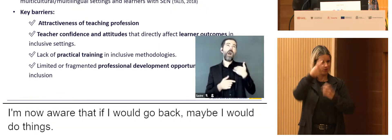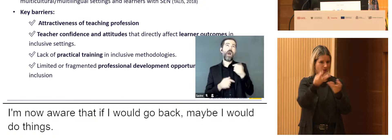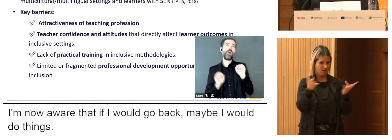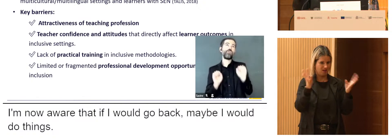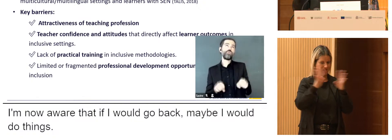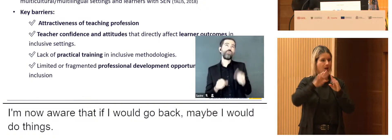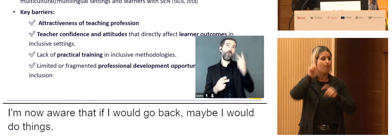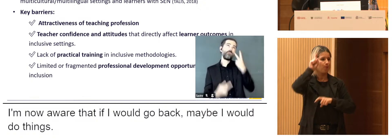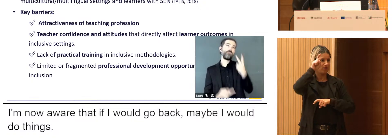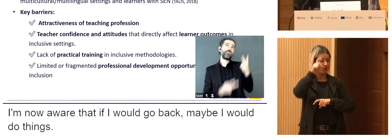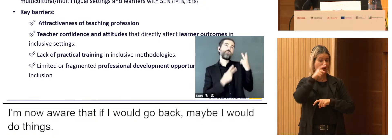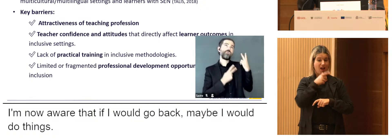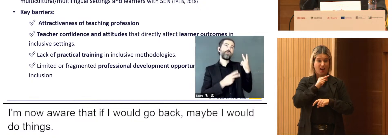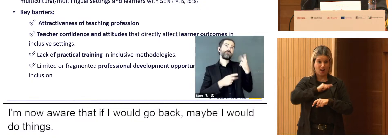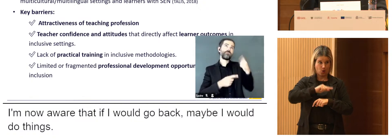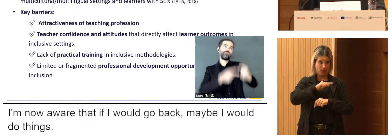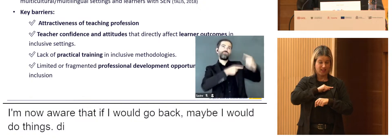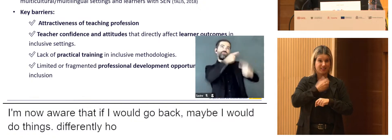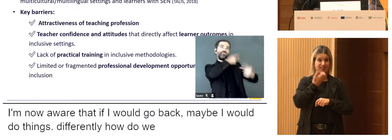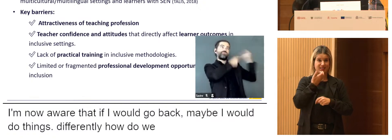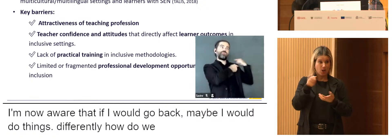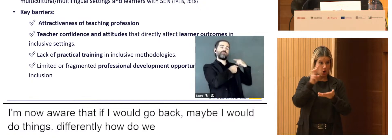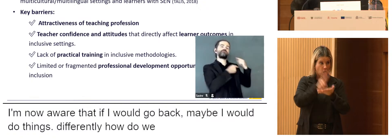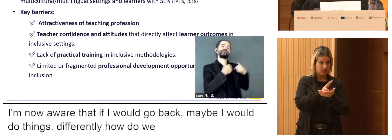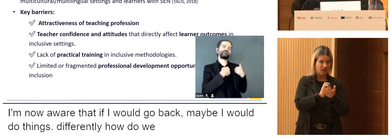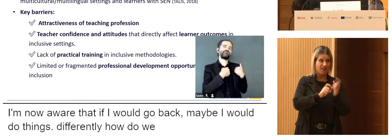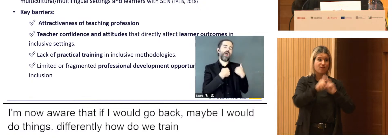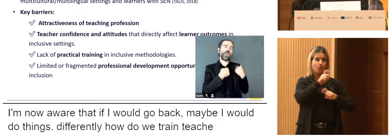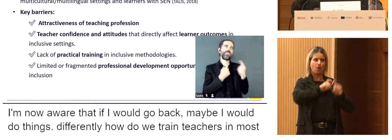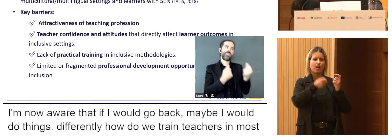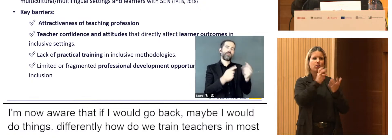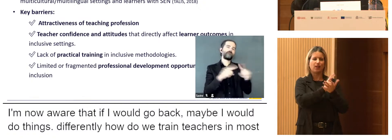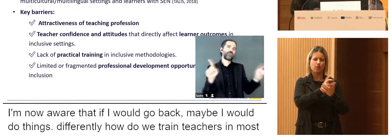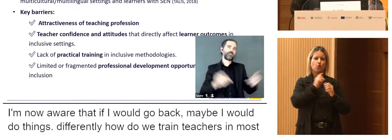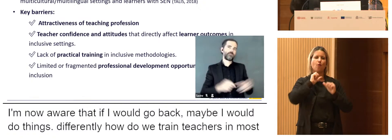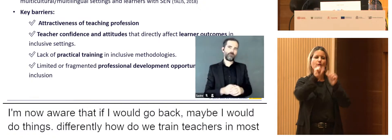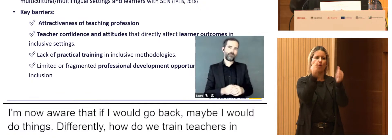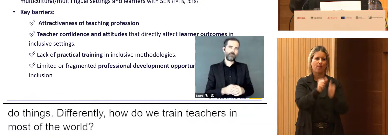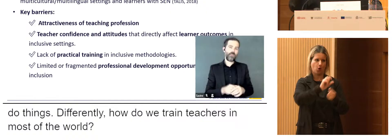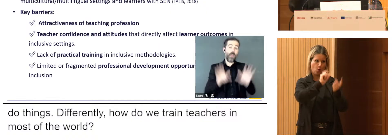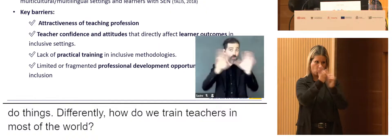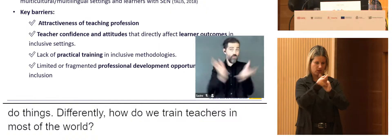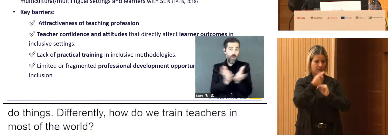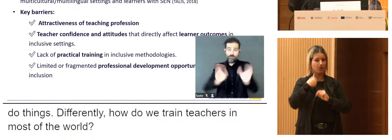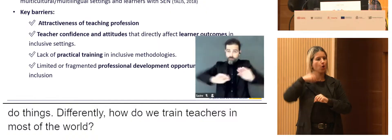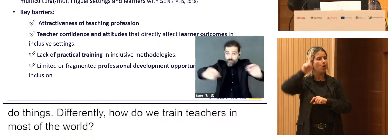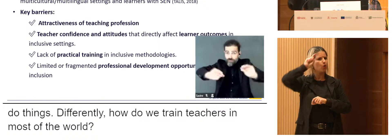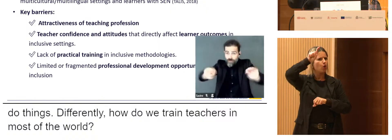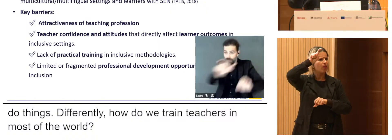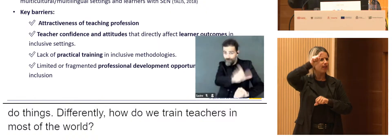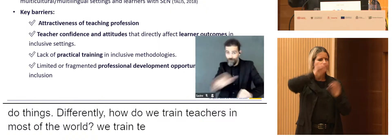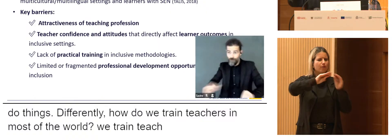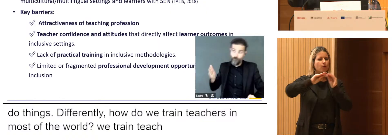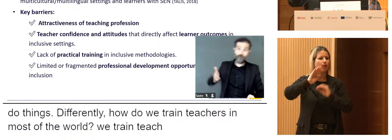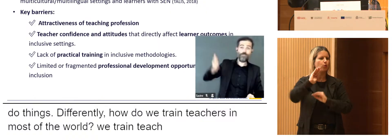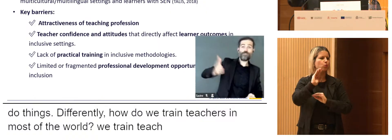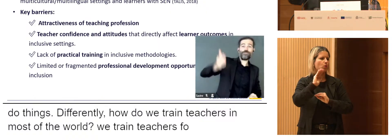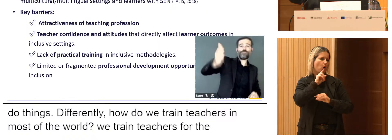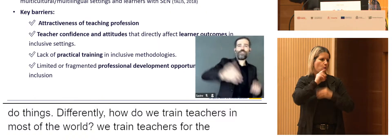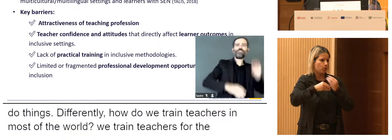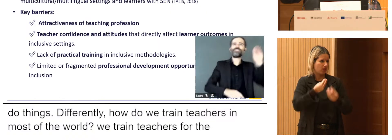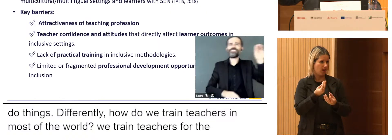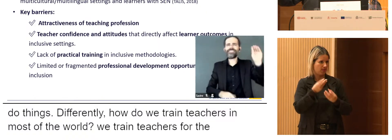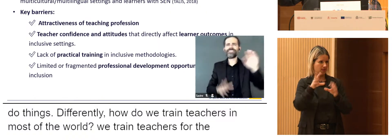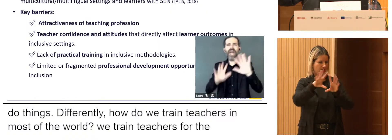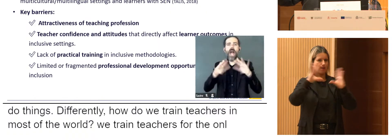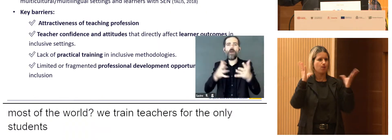differently. How do we train teachers in most of the world? We train teachers for the only students they